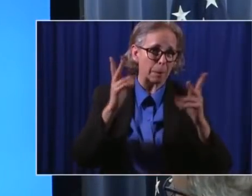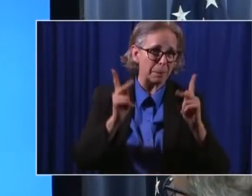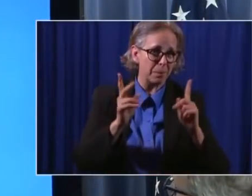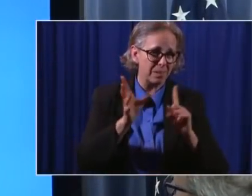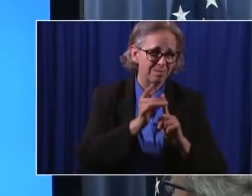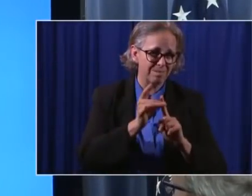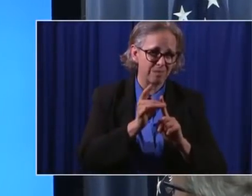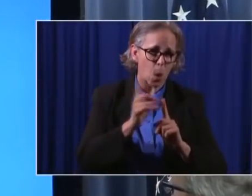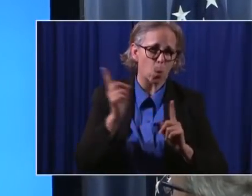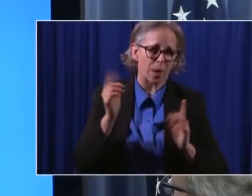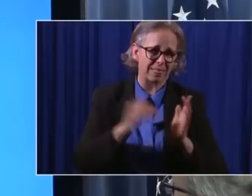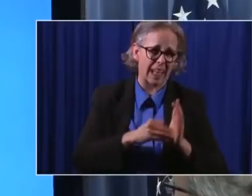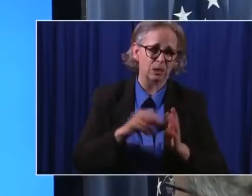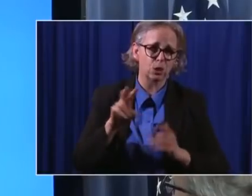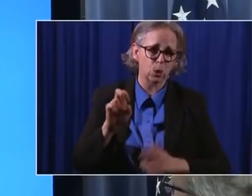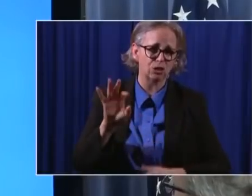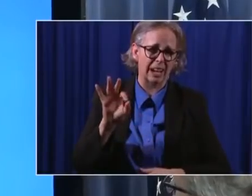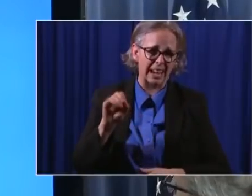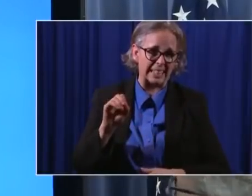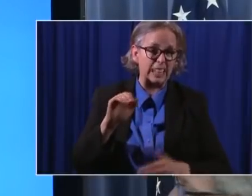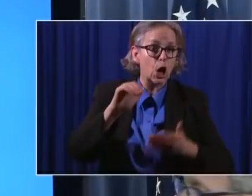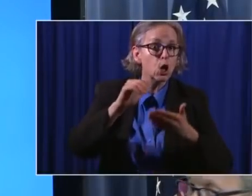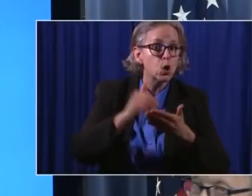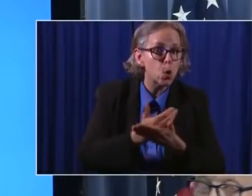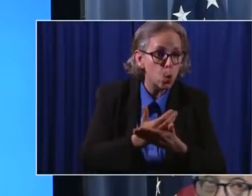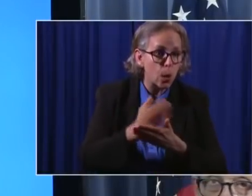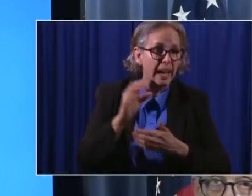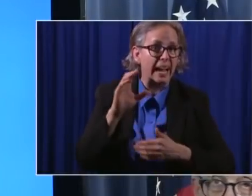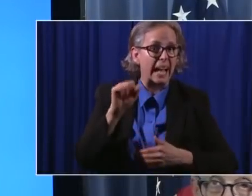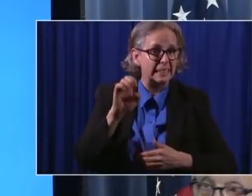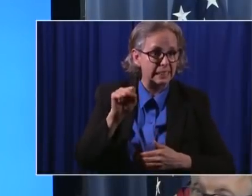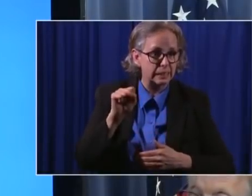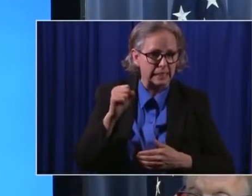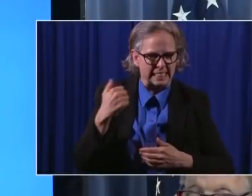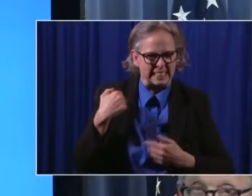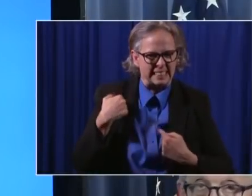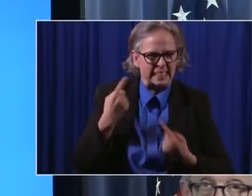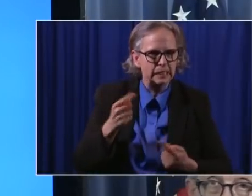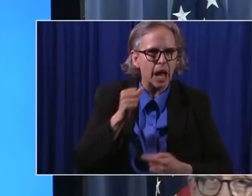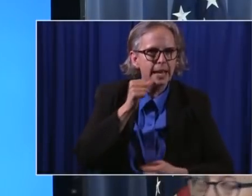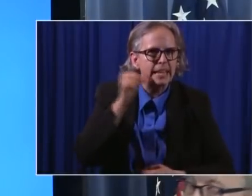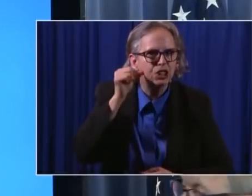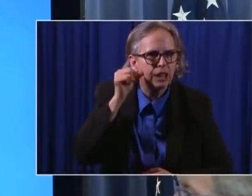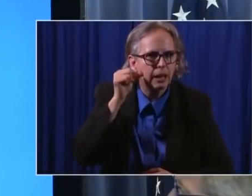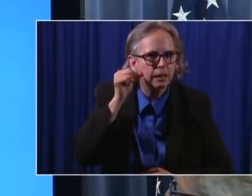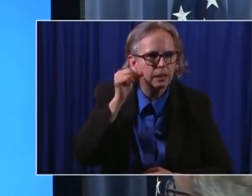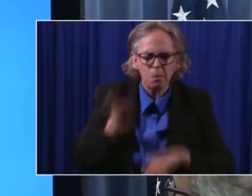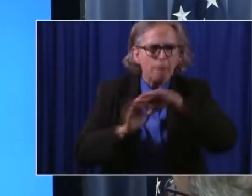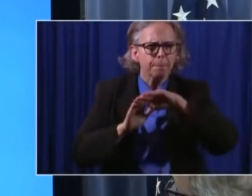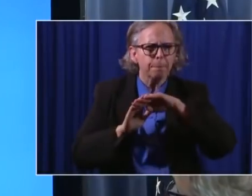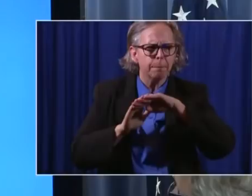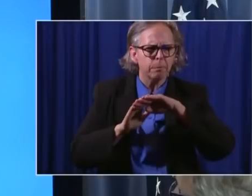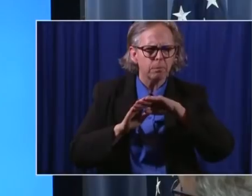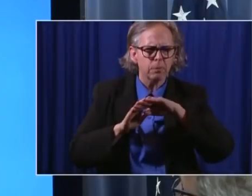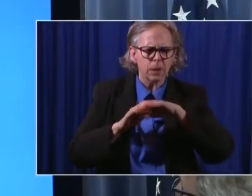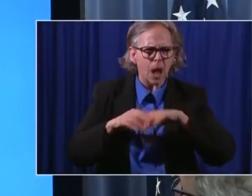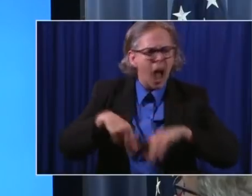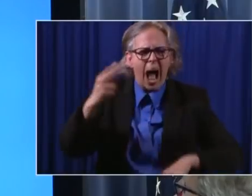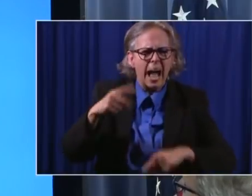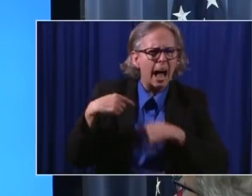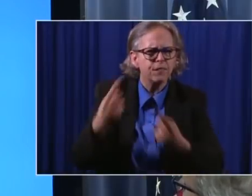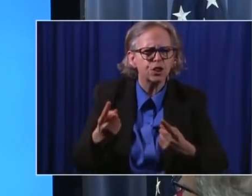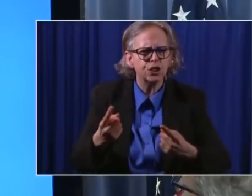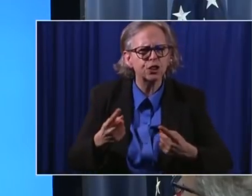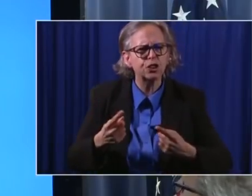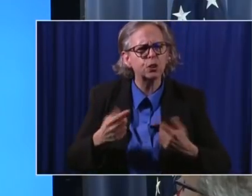1,290 new cases, much higher than it was a couple of weeks ago. It's been trending in